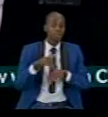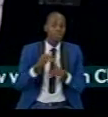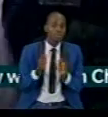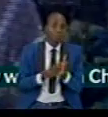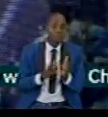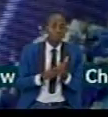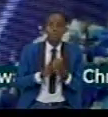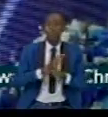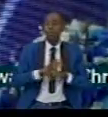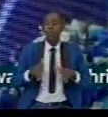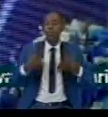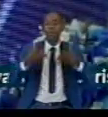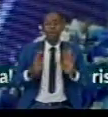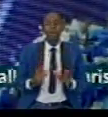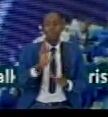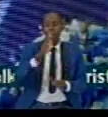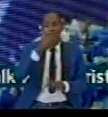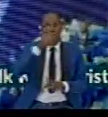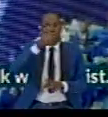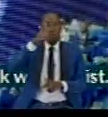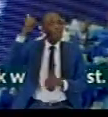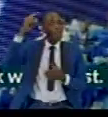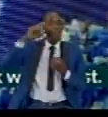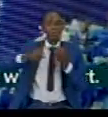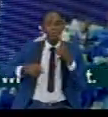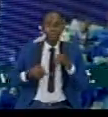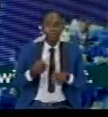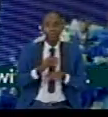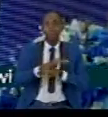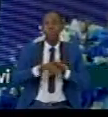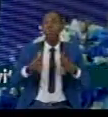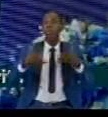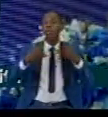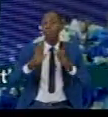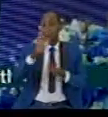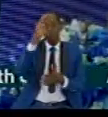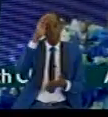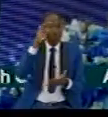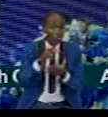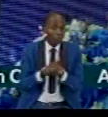and hand over to the counselor please counselor